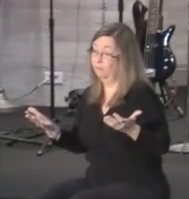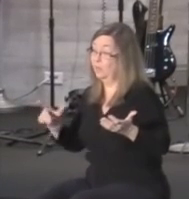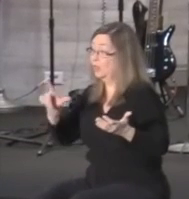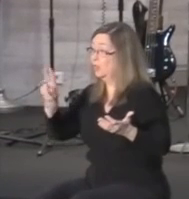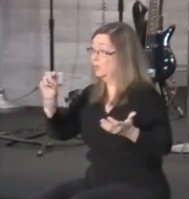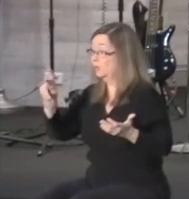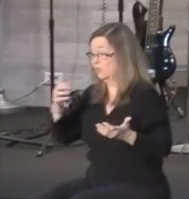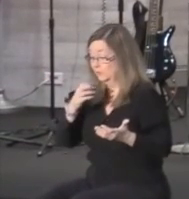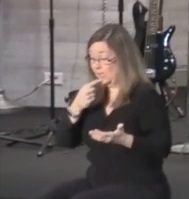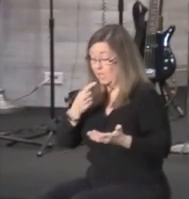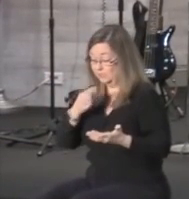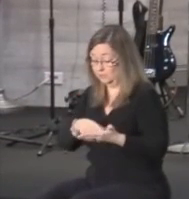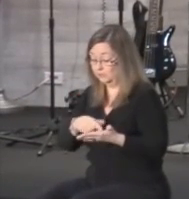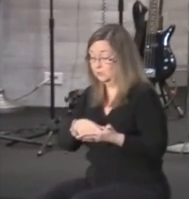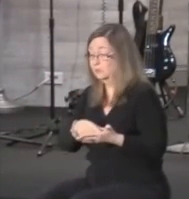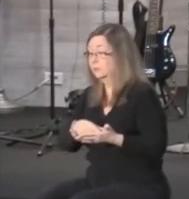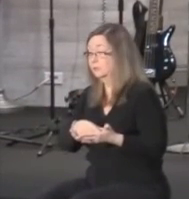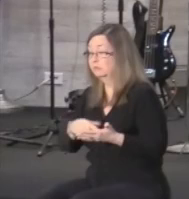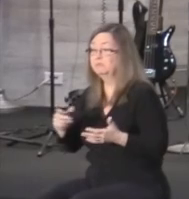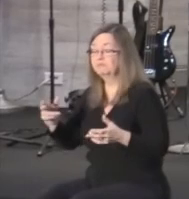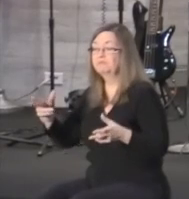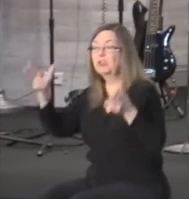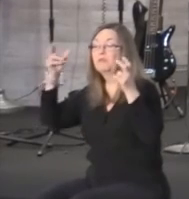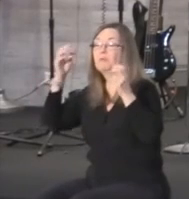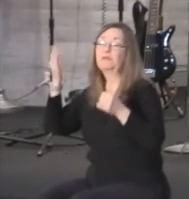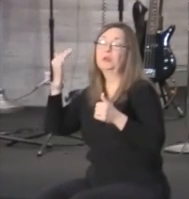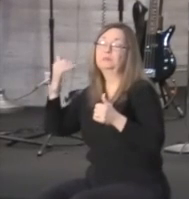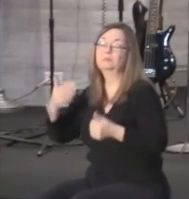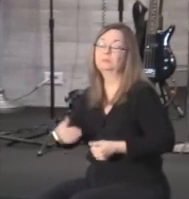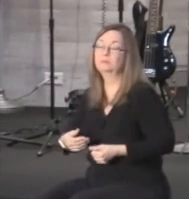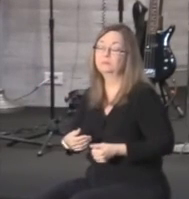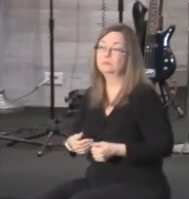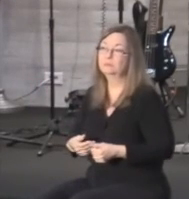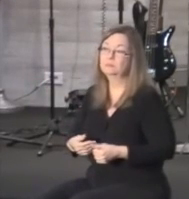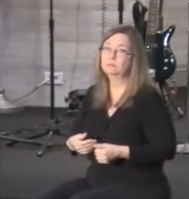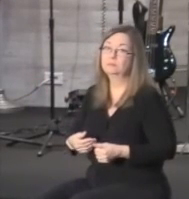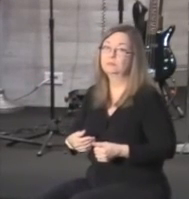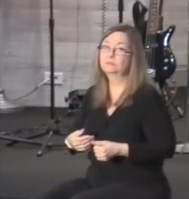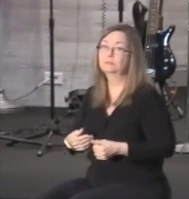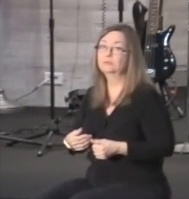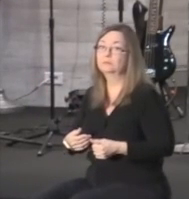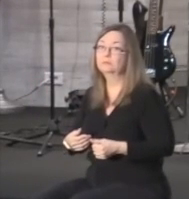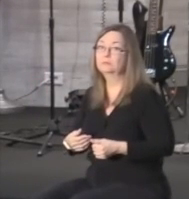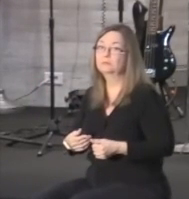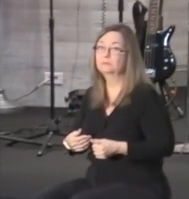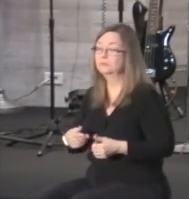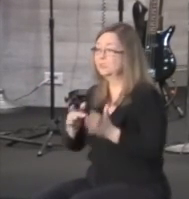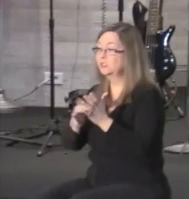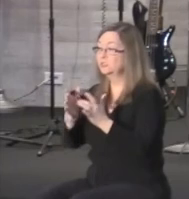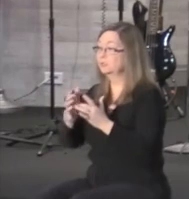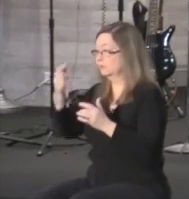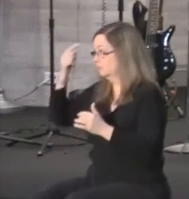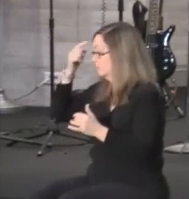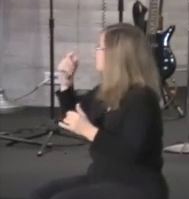Luke said it this way. You've heard it once or twice. Then he opened his mind. Jesus opened their minds so